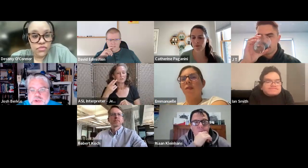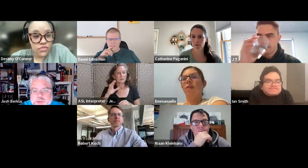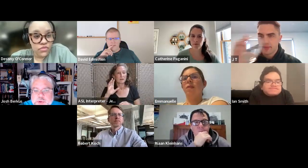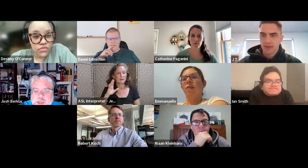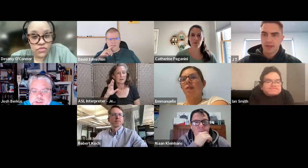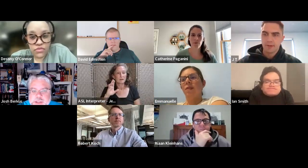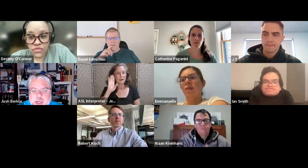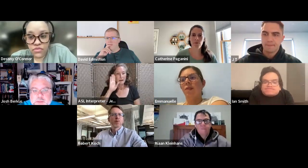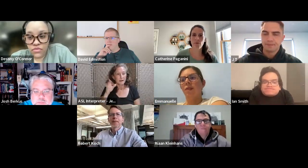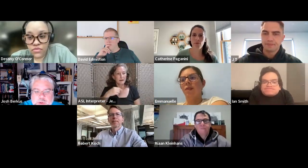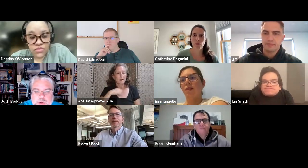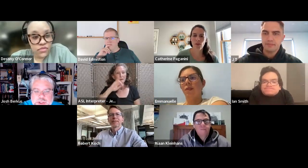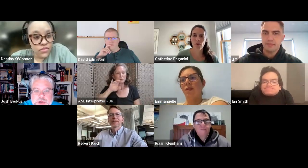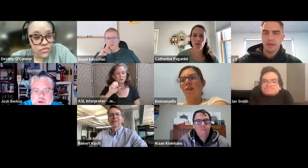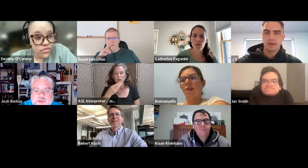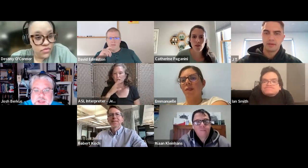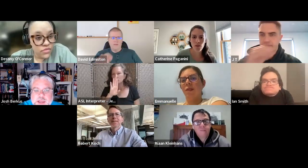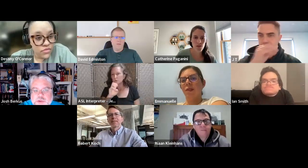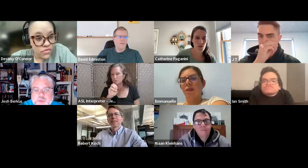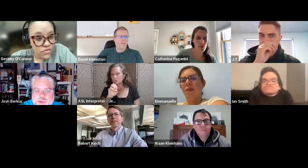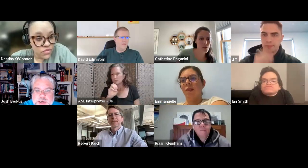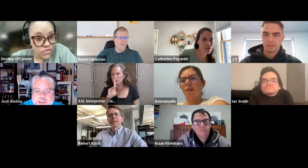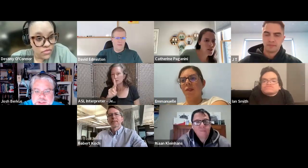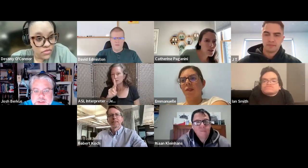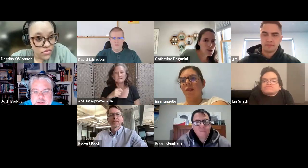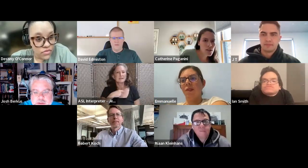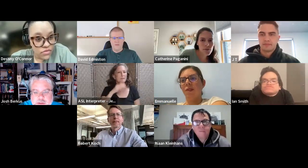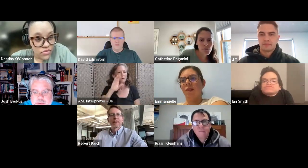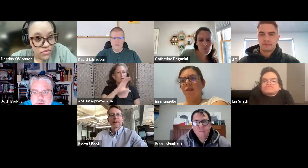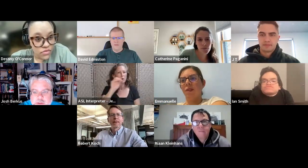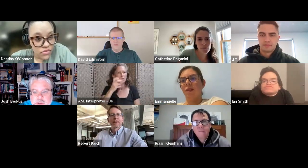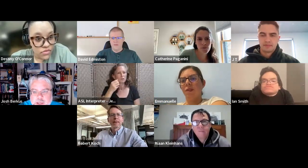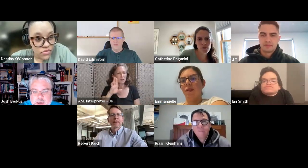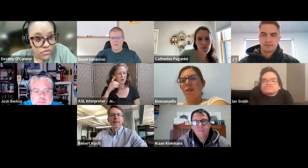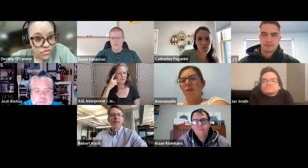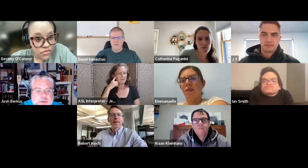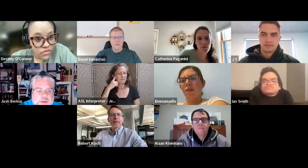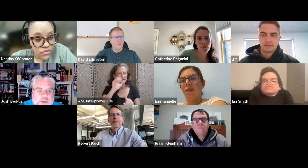I'm Josh Berkus. I'm co-chair of TAG Contributor Strategy.